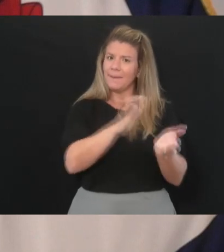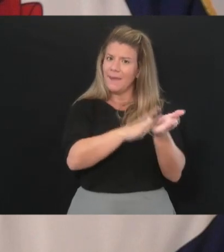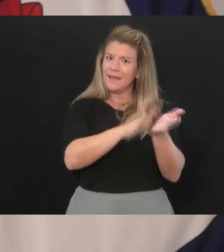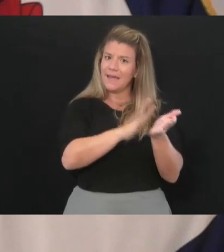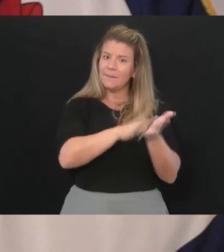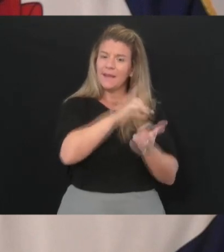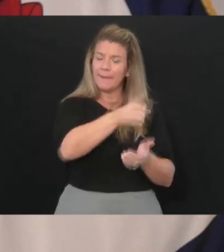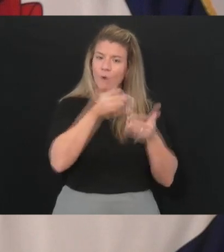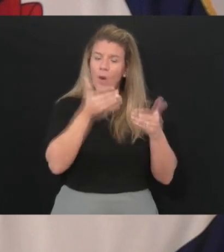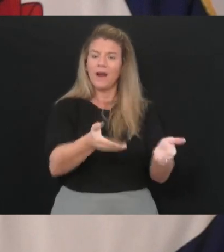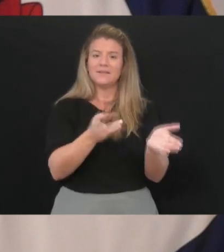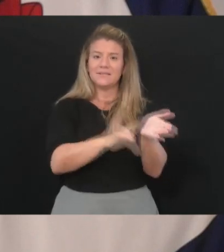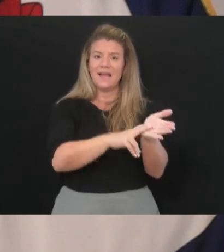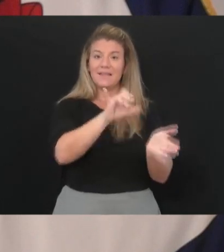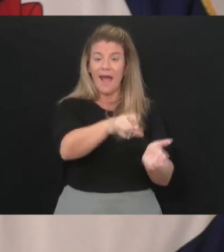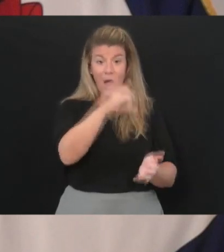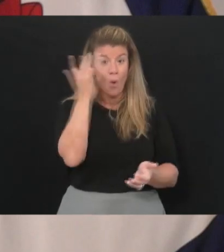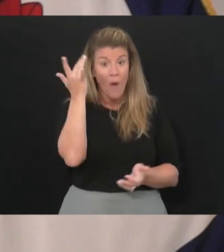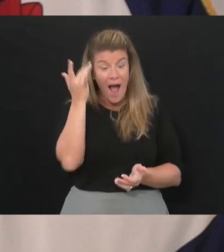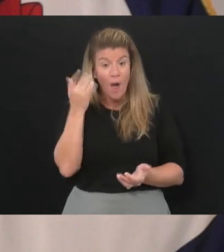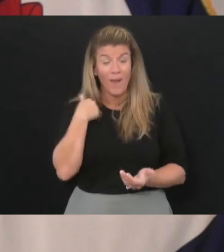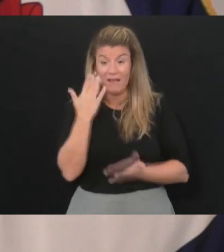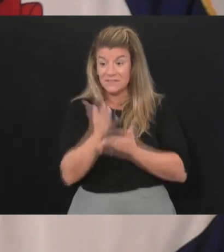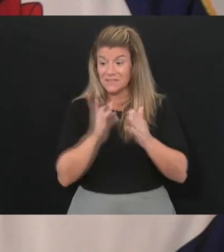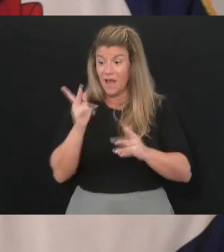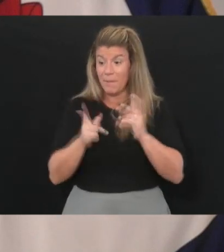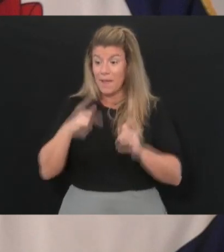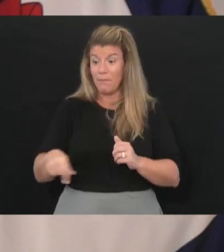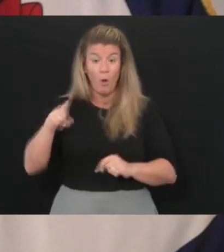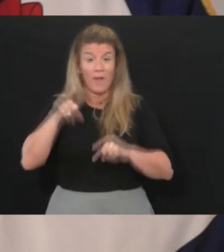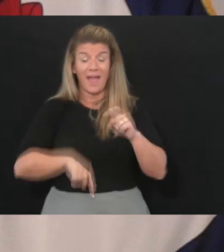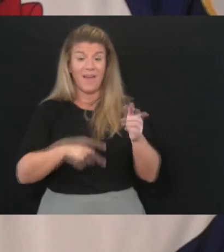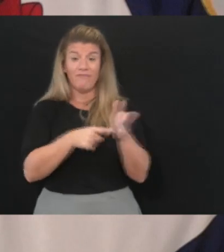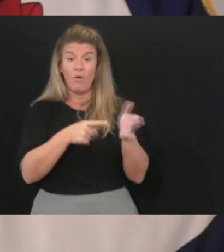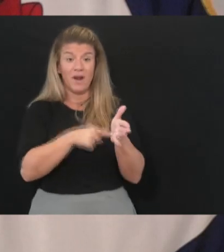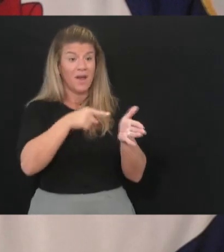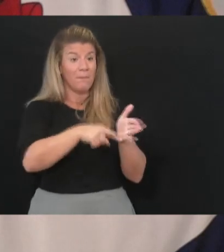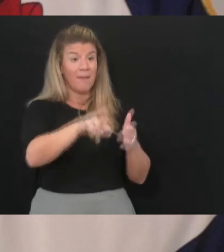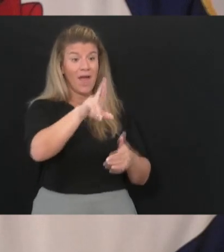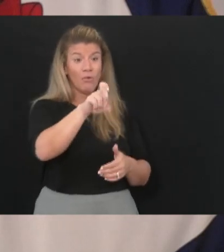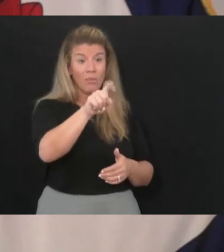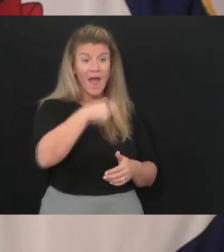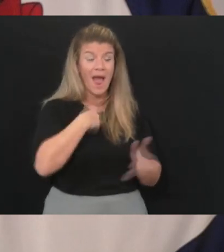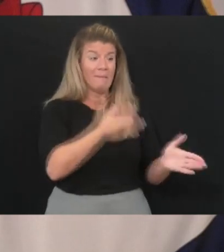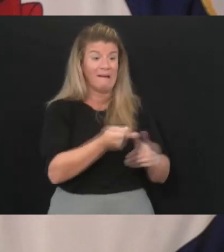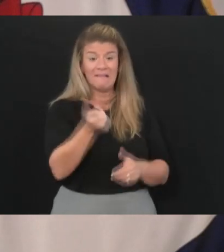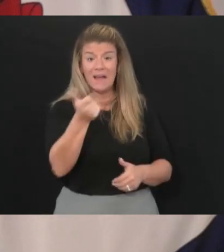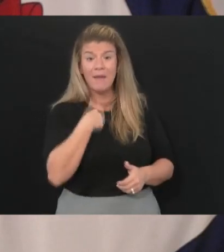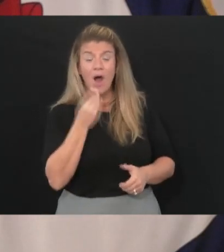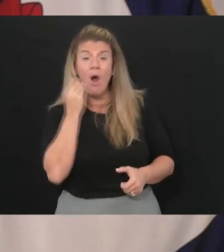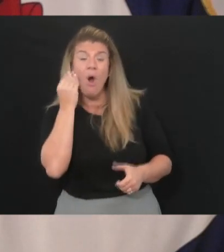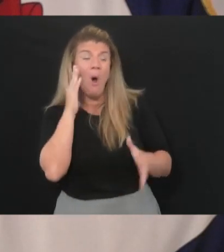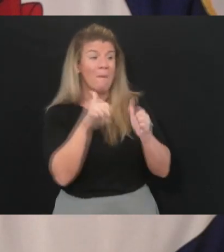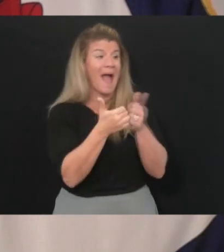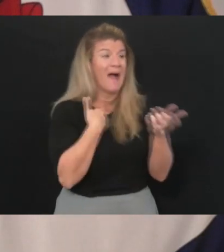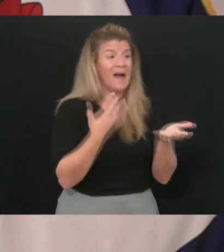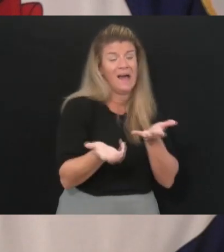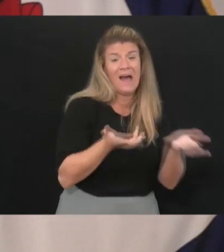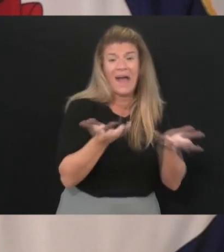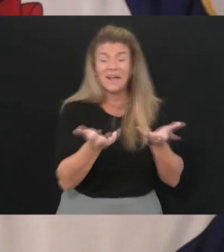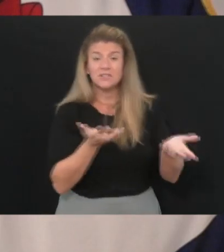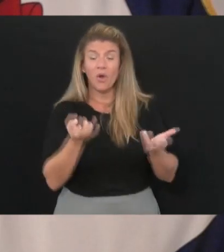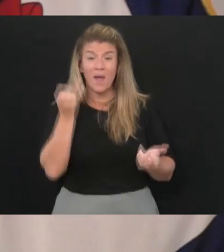there that are sitting there wondering how in the world they're going to pay the rent, how they're going to keep from being evicted. I mean, for crying out loud, if you're